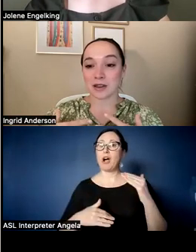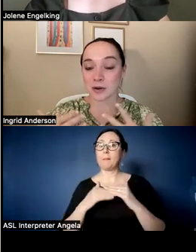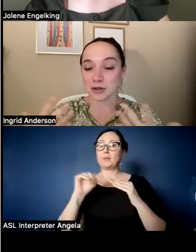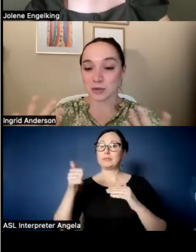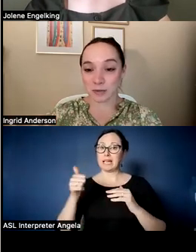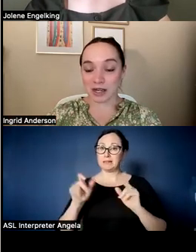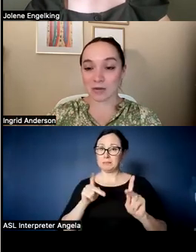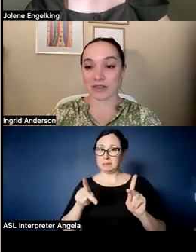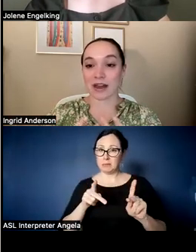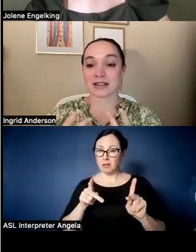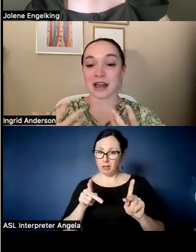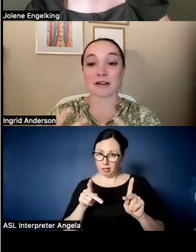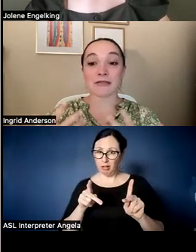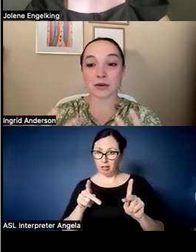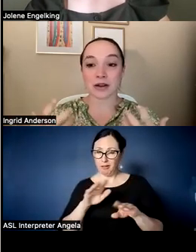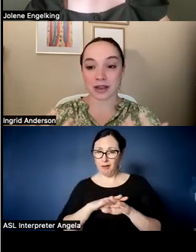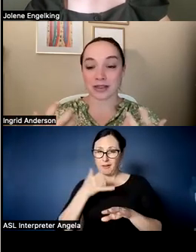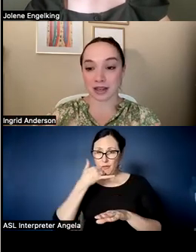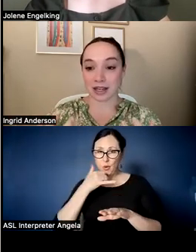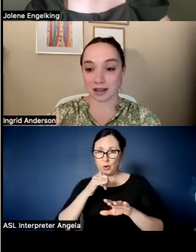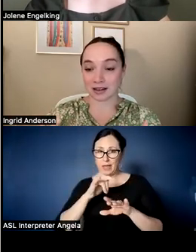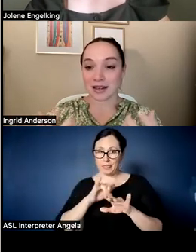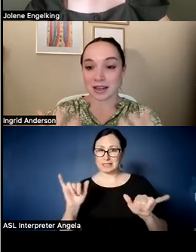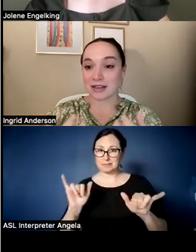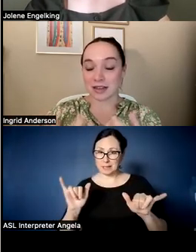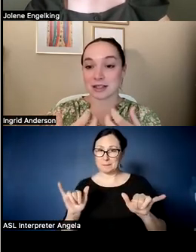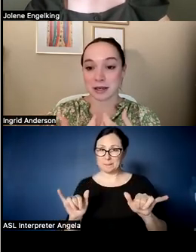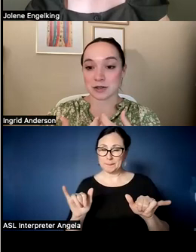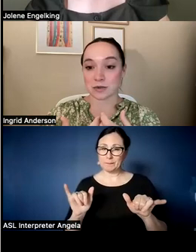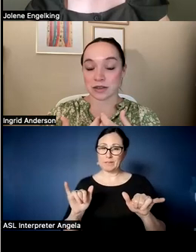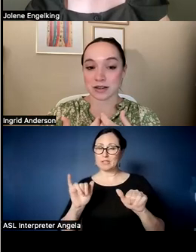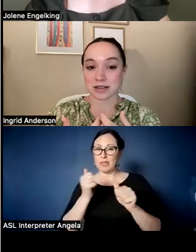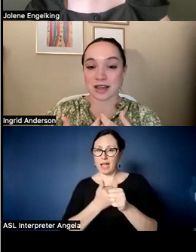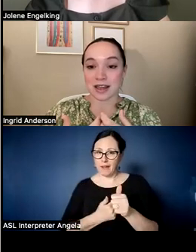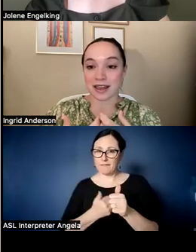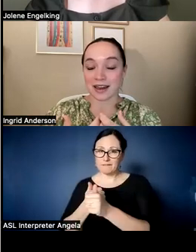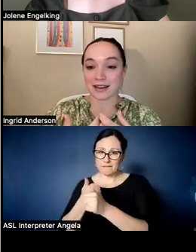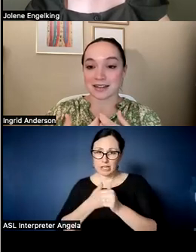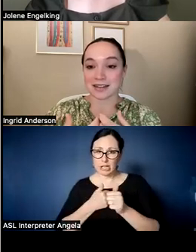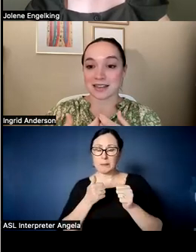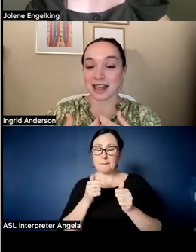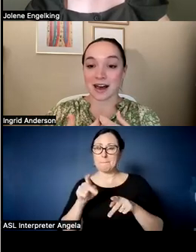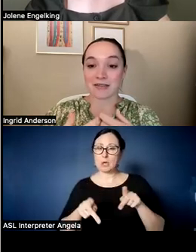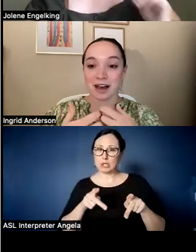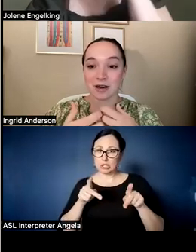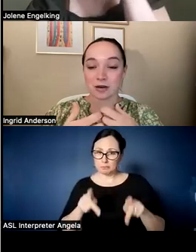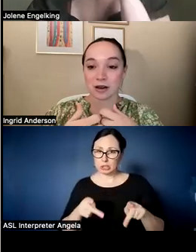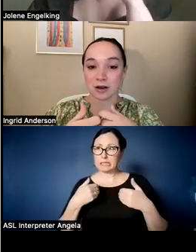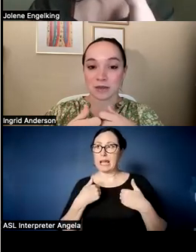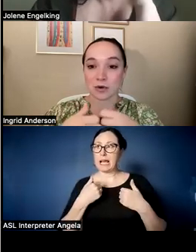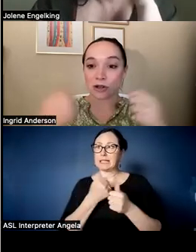that the person we're meeting with has everyone that they need in that space with us. And then they have